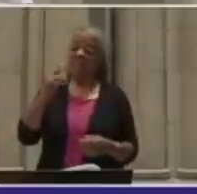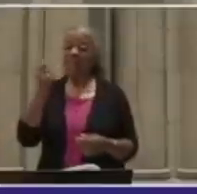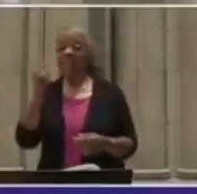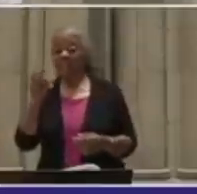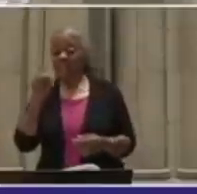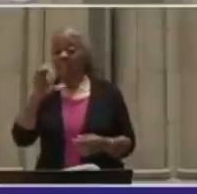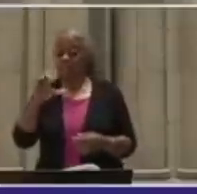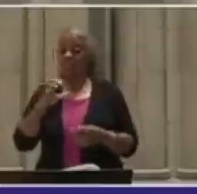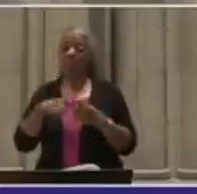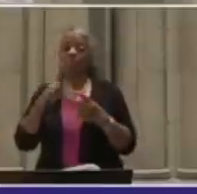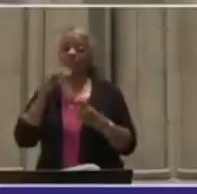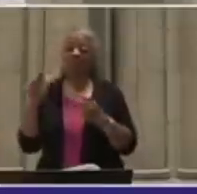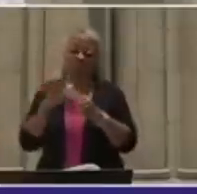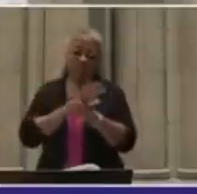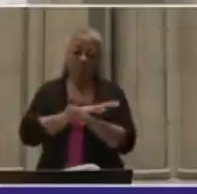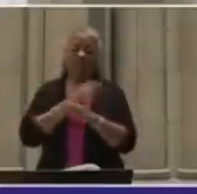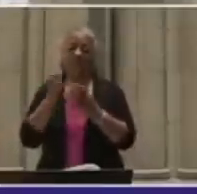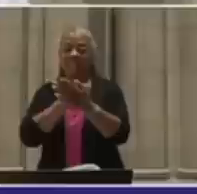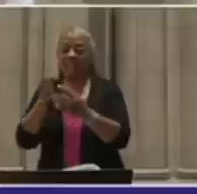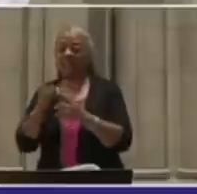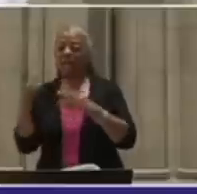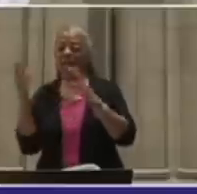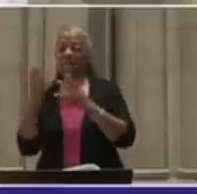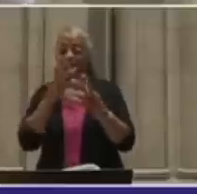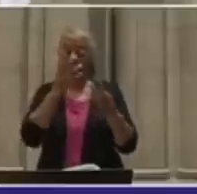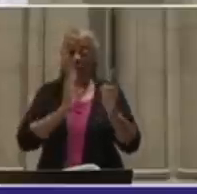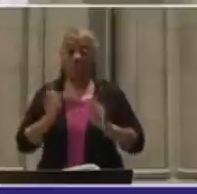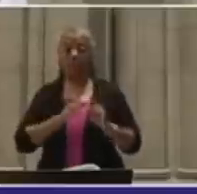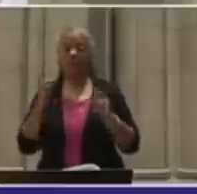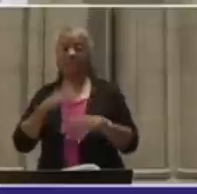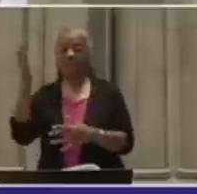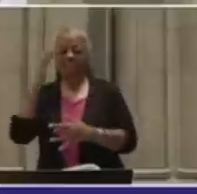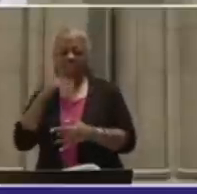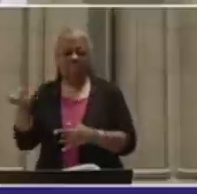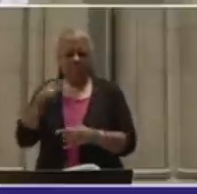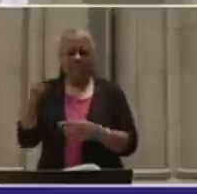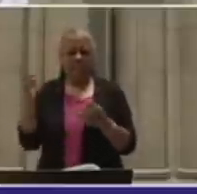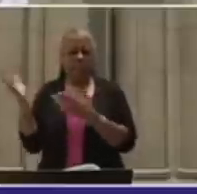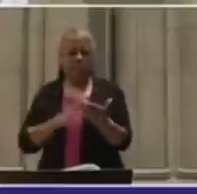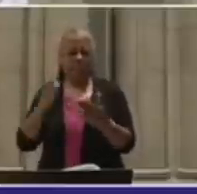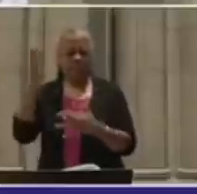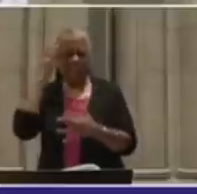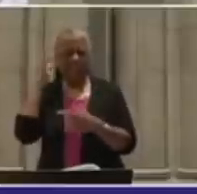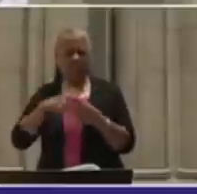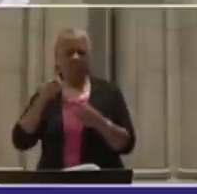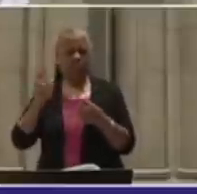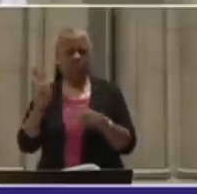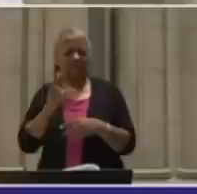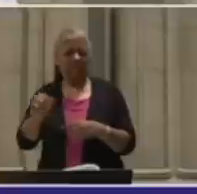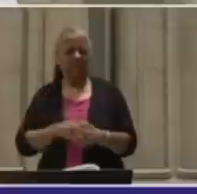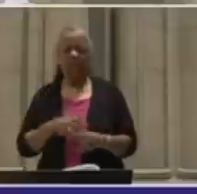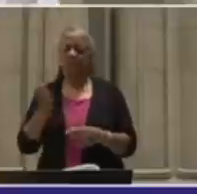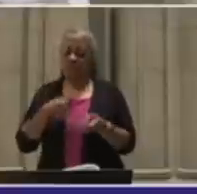was saturated with attacks on immigrants as diseased intruders to the body politic. Rather